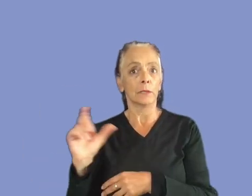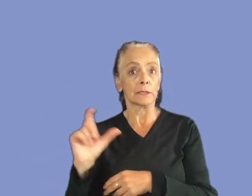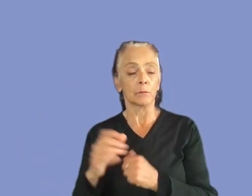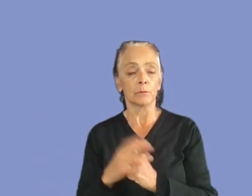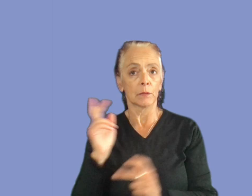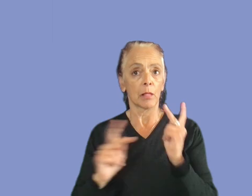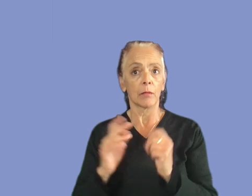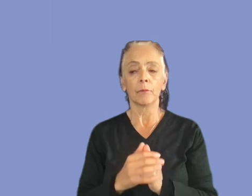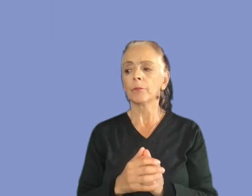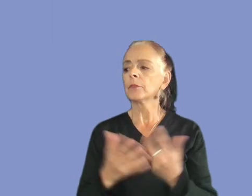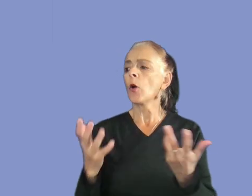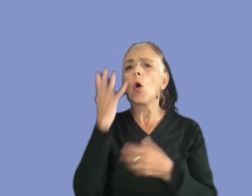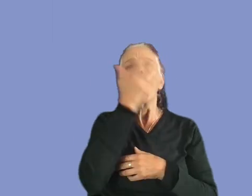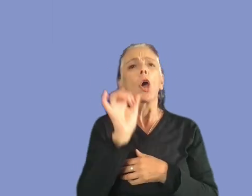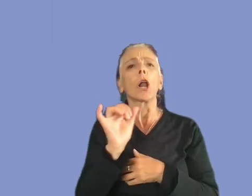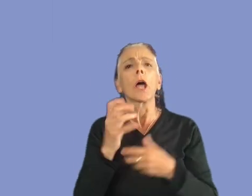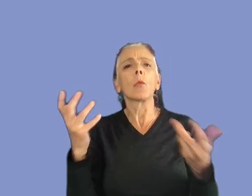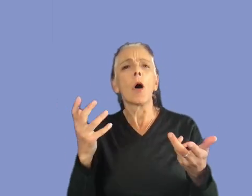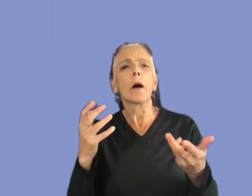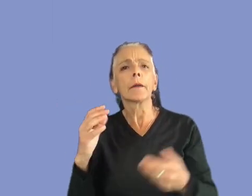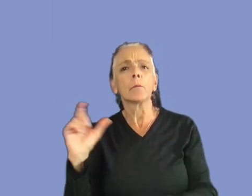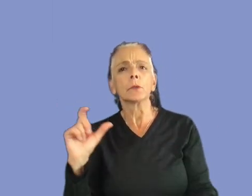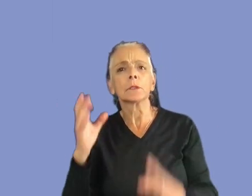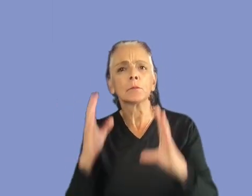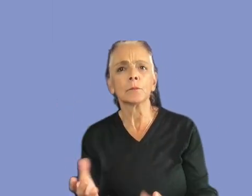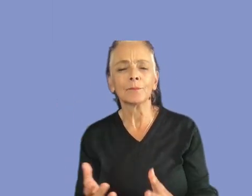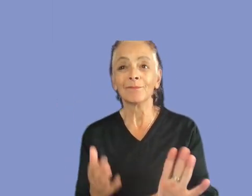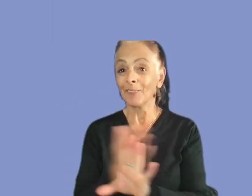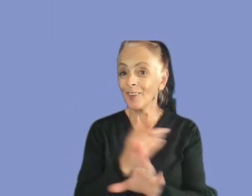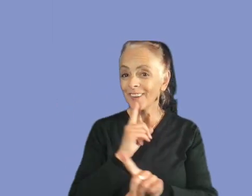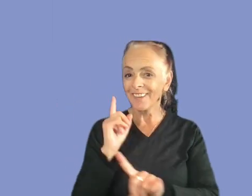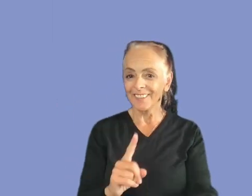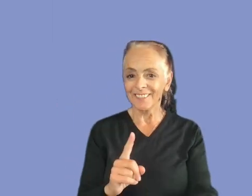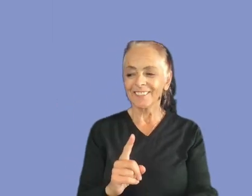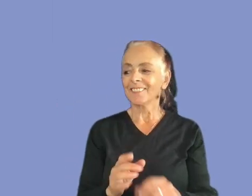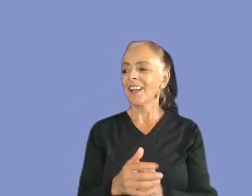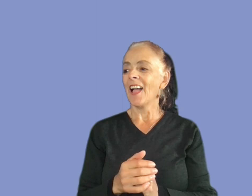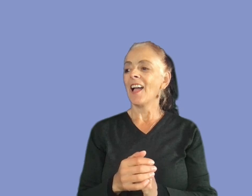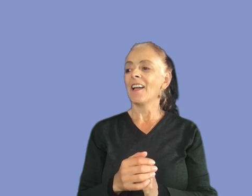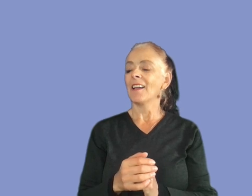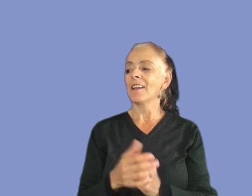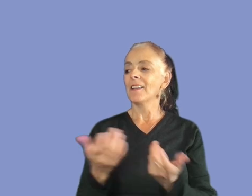So what does a Muslim look like? Now, before I answer this question,